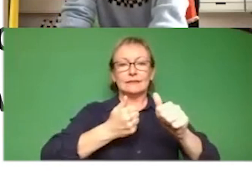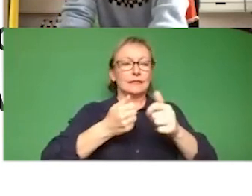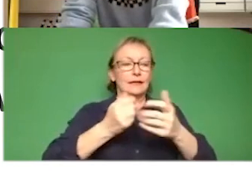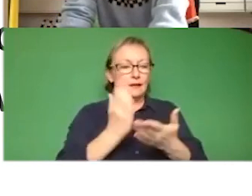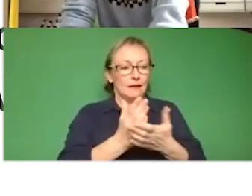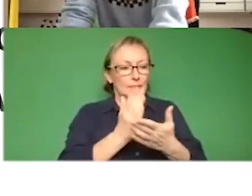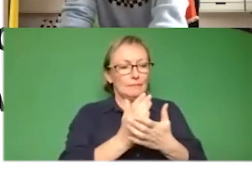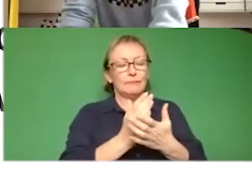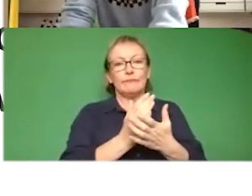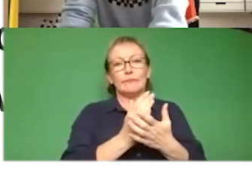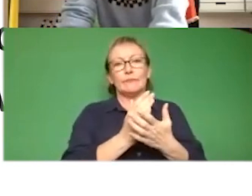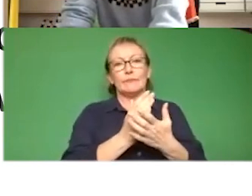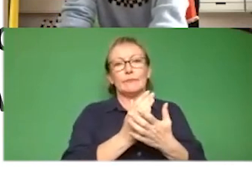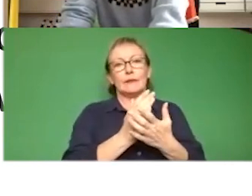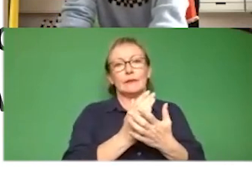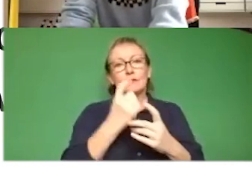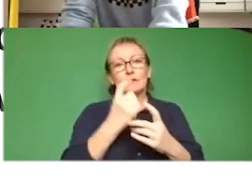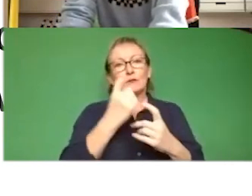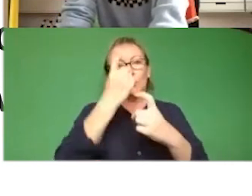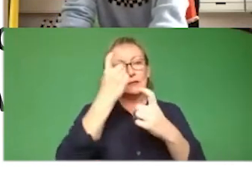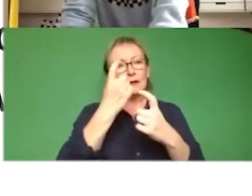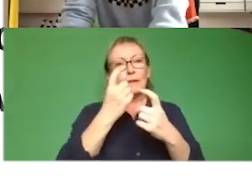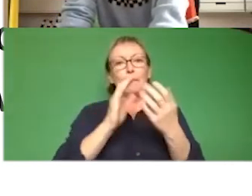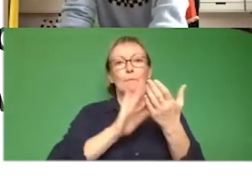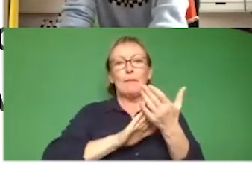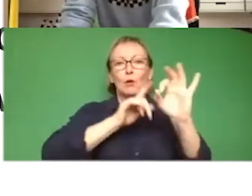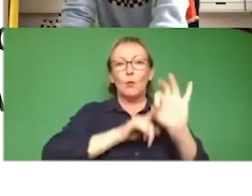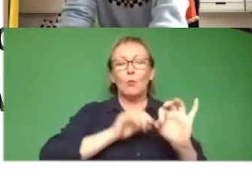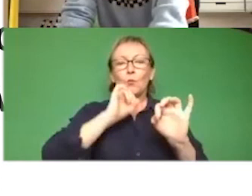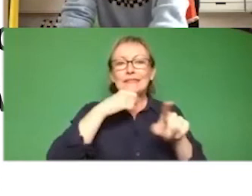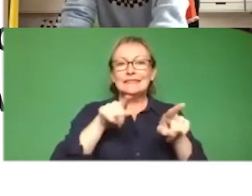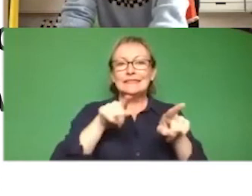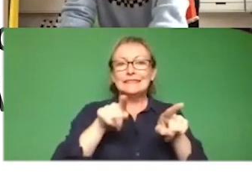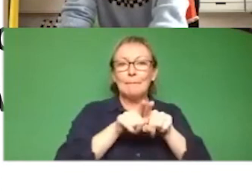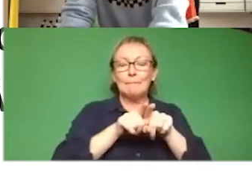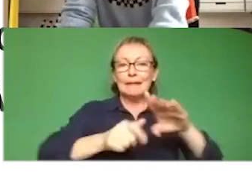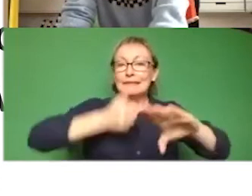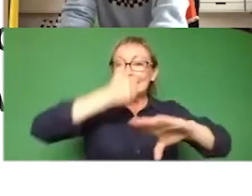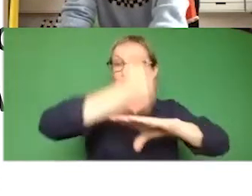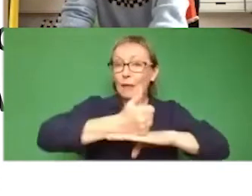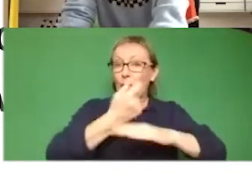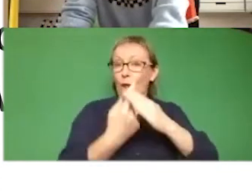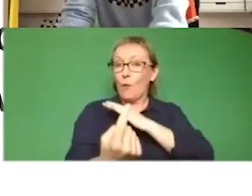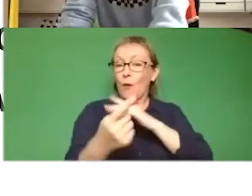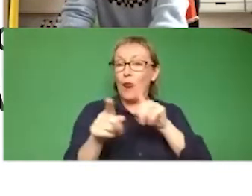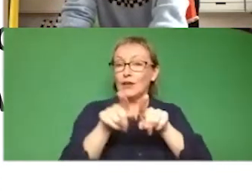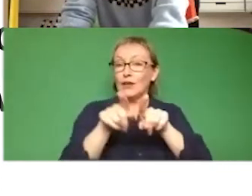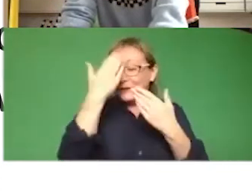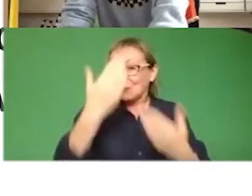that. But I wonder if she might have followed suit and set off on her own like yourself. I don't know.